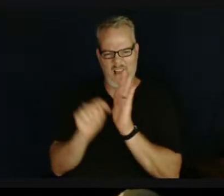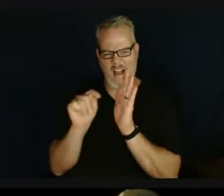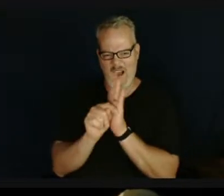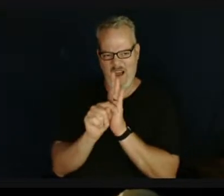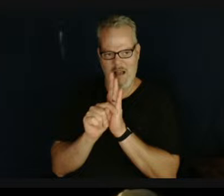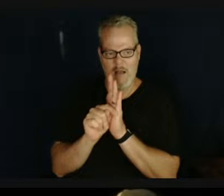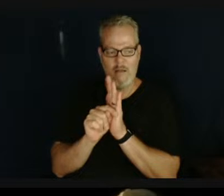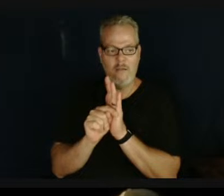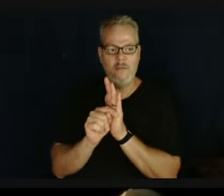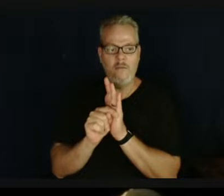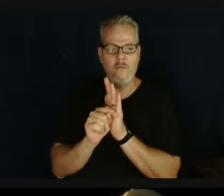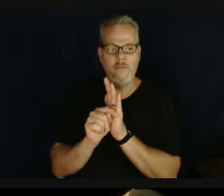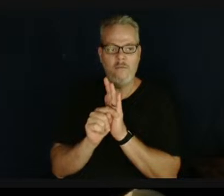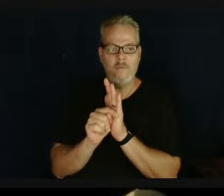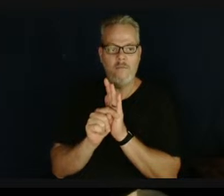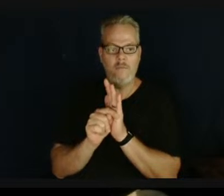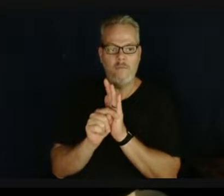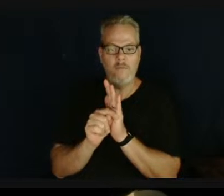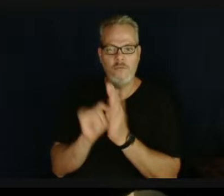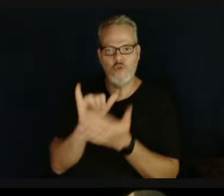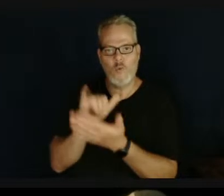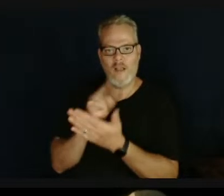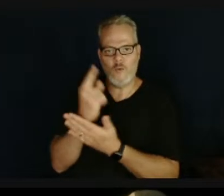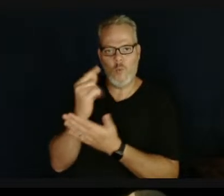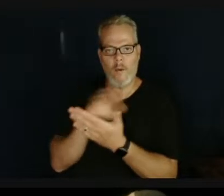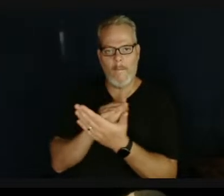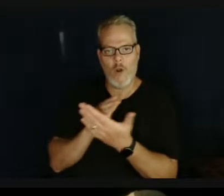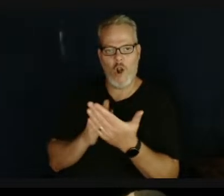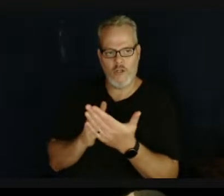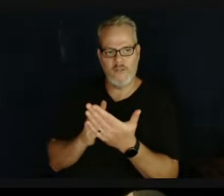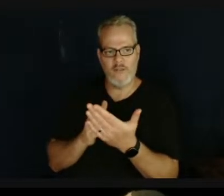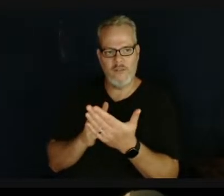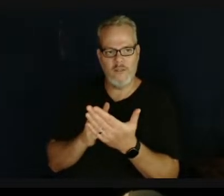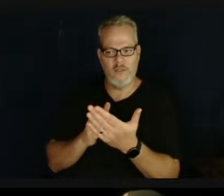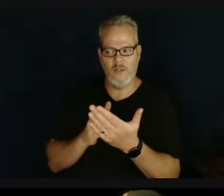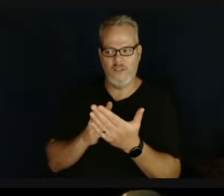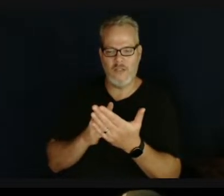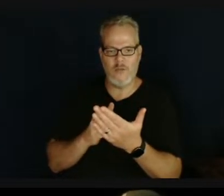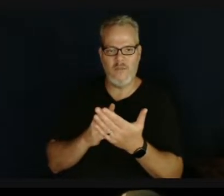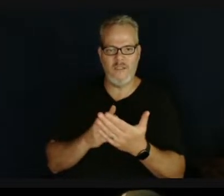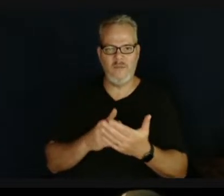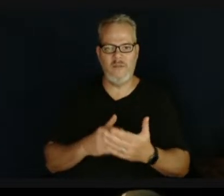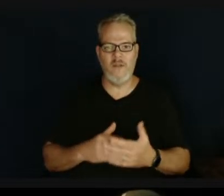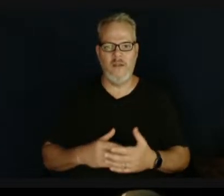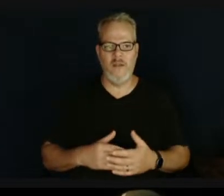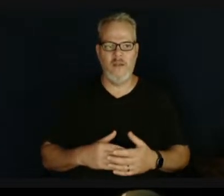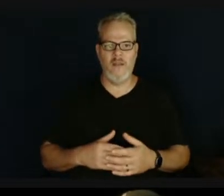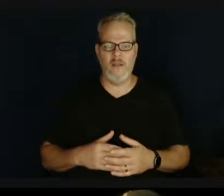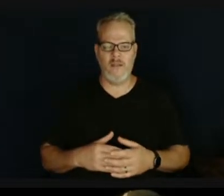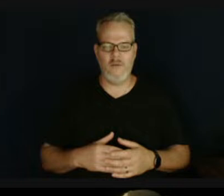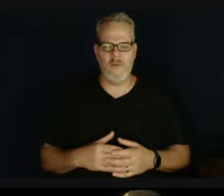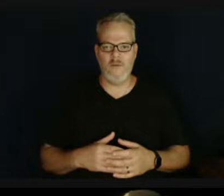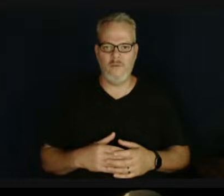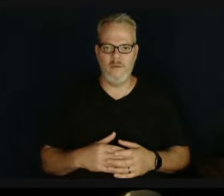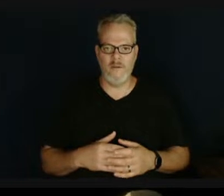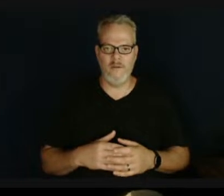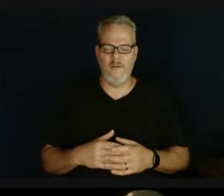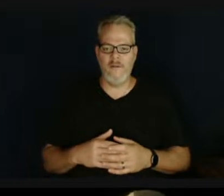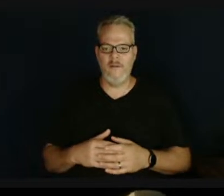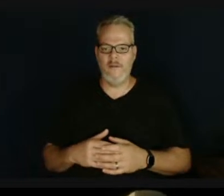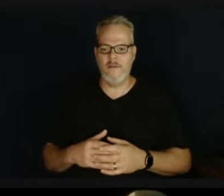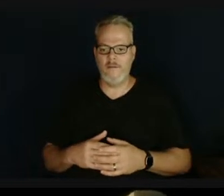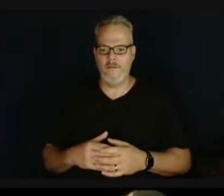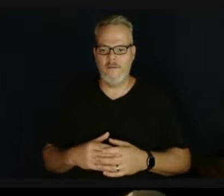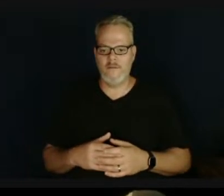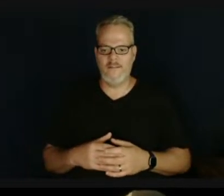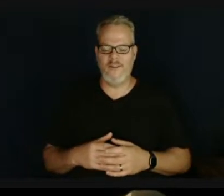And so that's one part of it, right? So that we have a system right now where we're able to kind of keep things stable, what